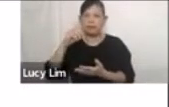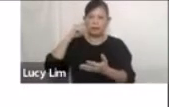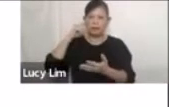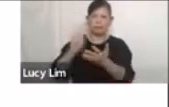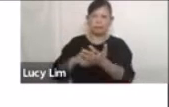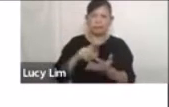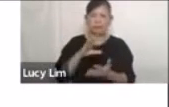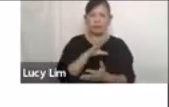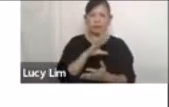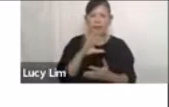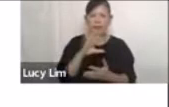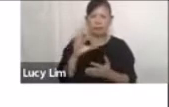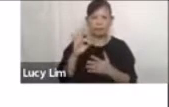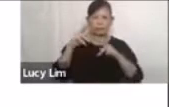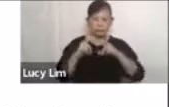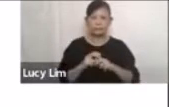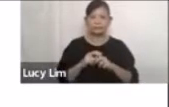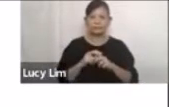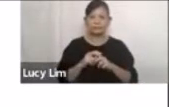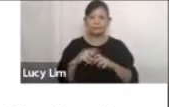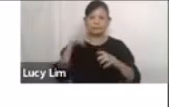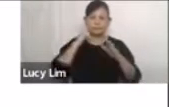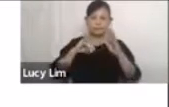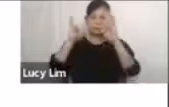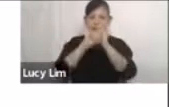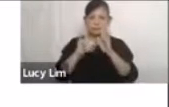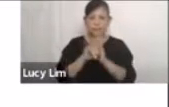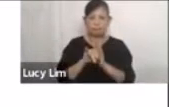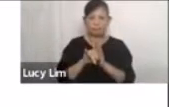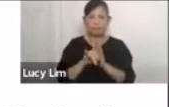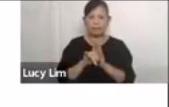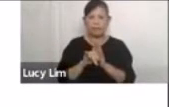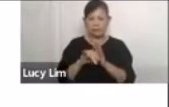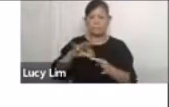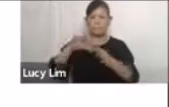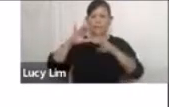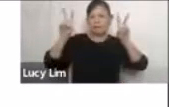analysis was performed to identify the main themes from the data obtained.